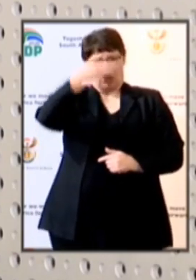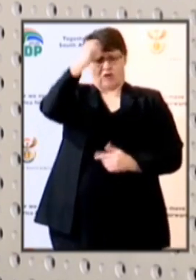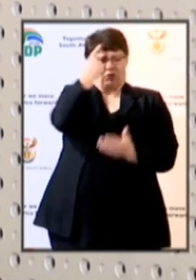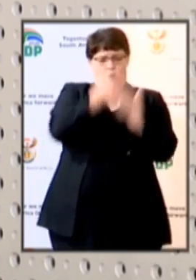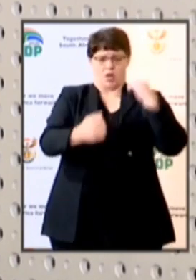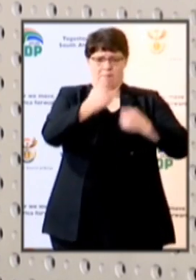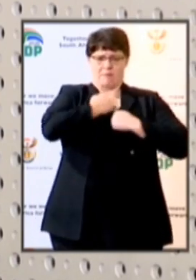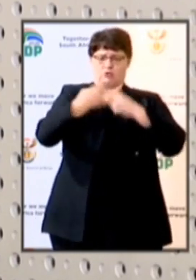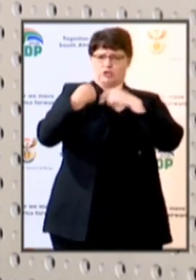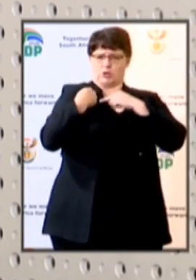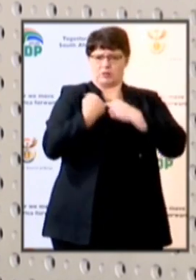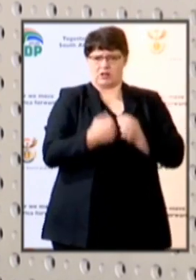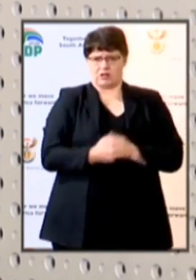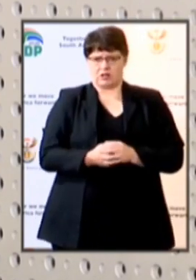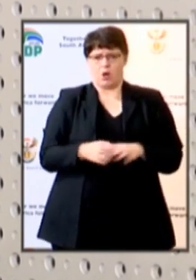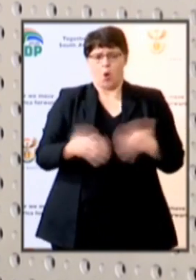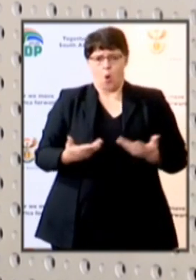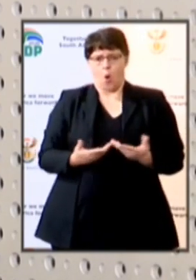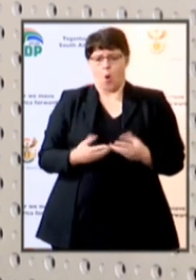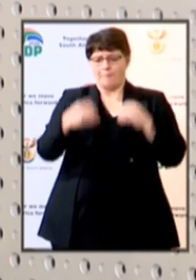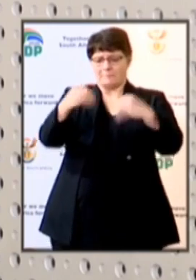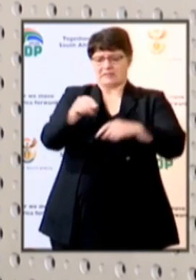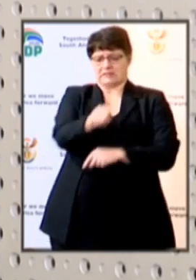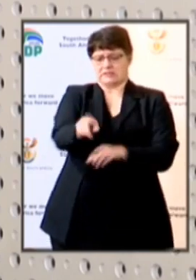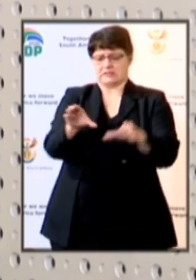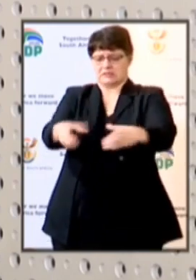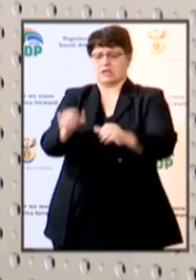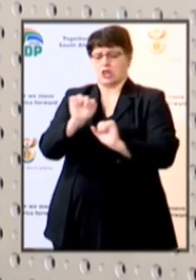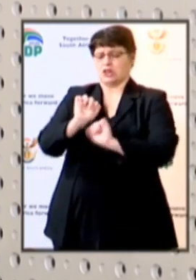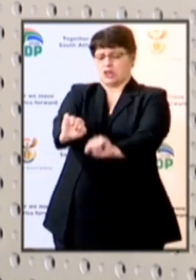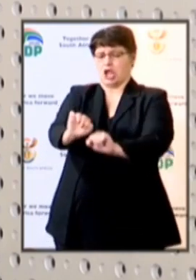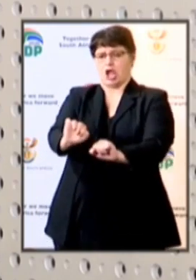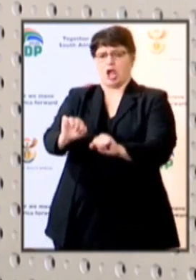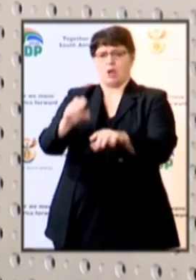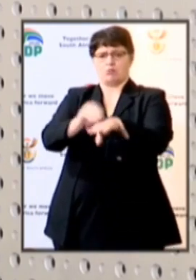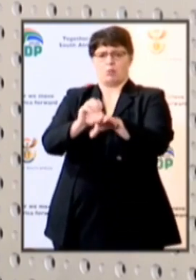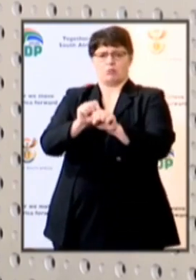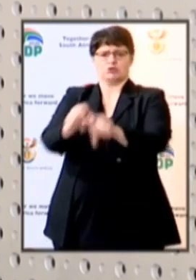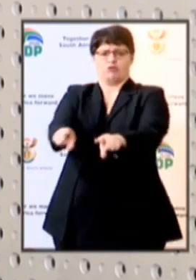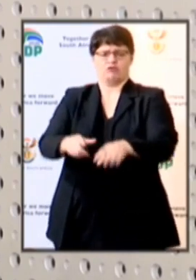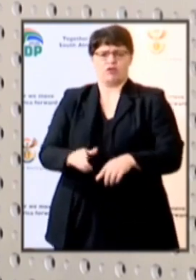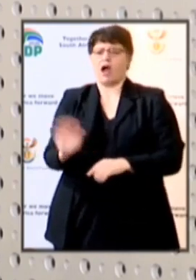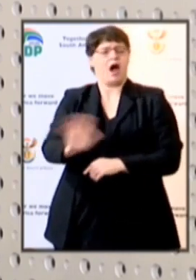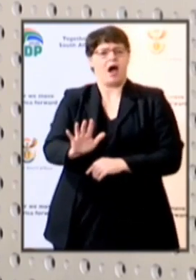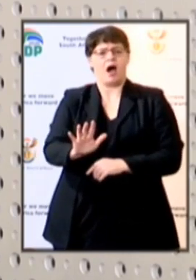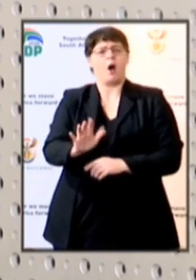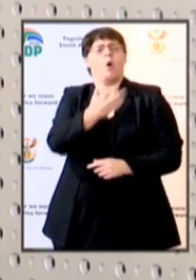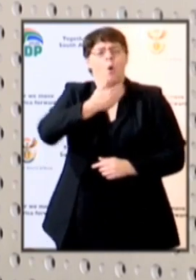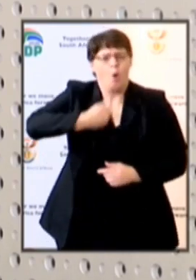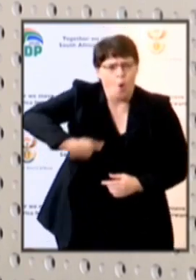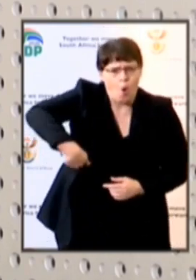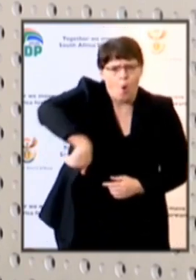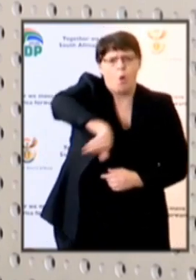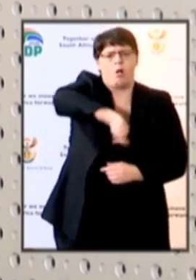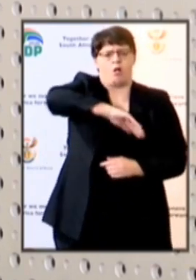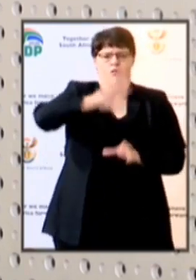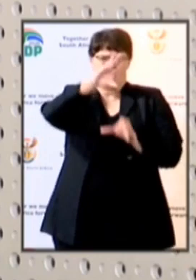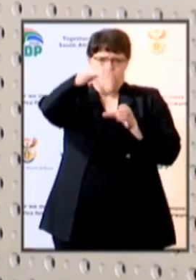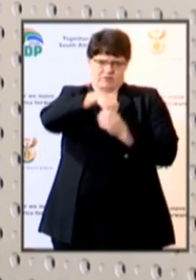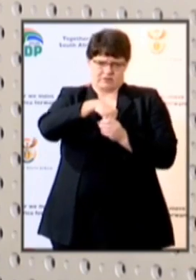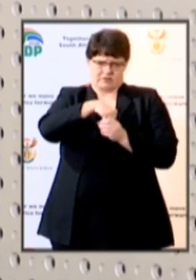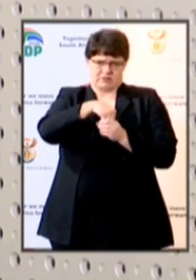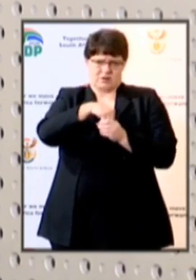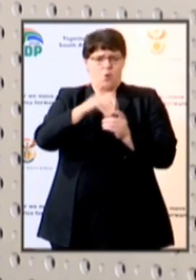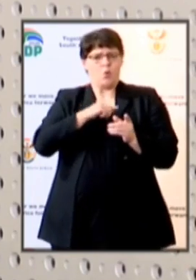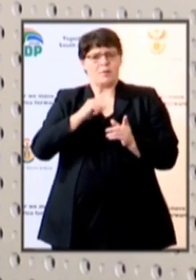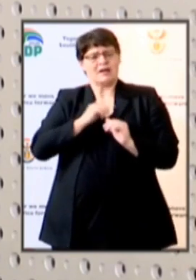it's not industry, it's collective challenge. That will require shared